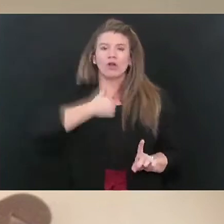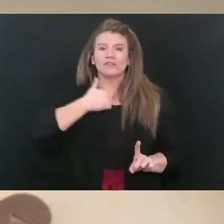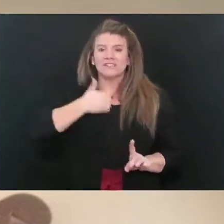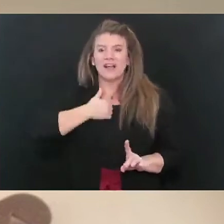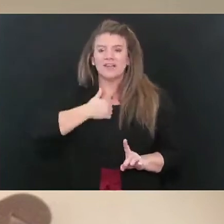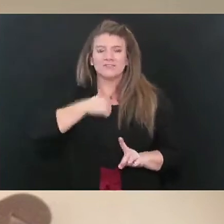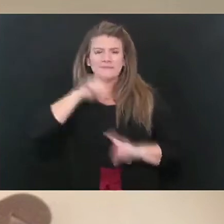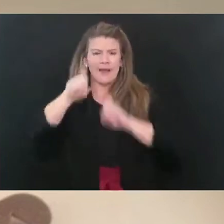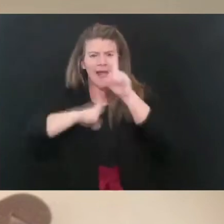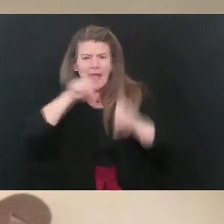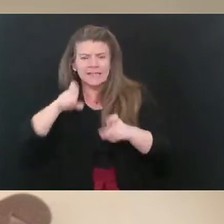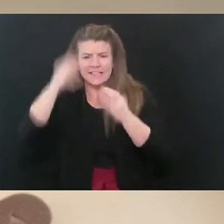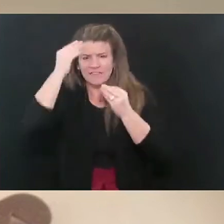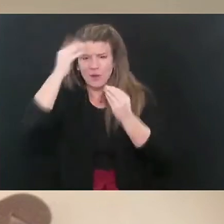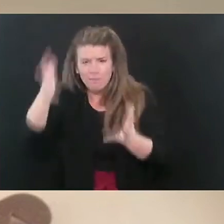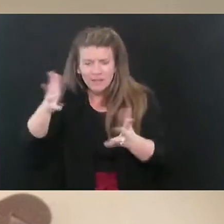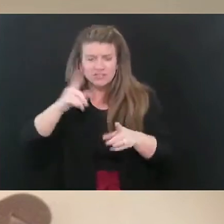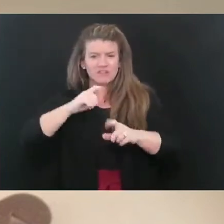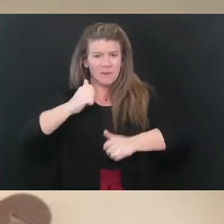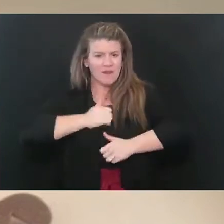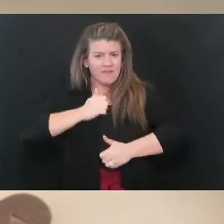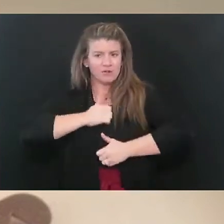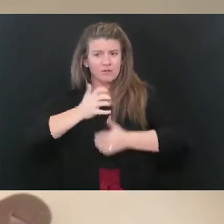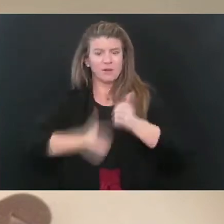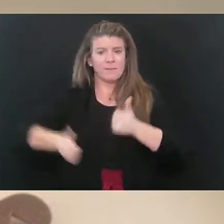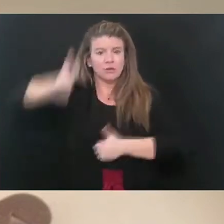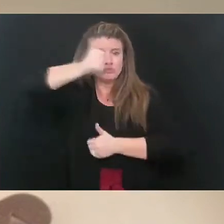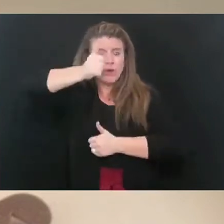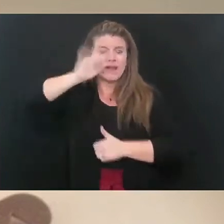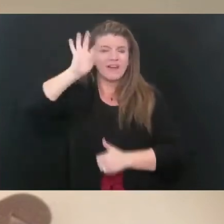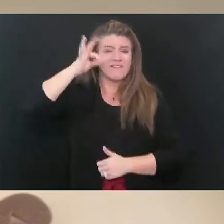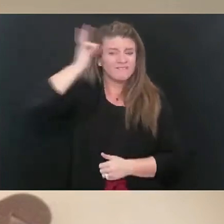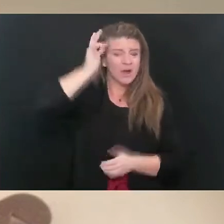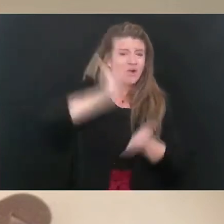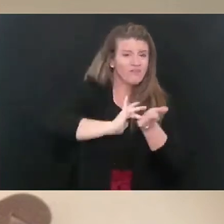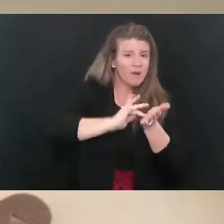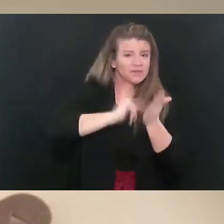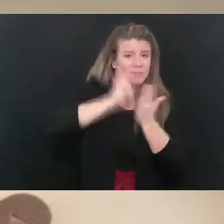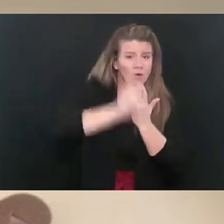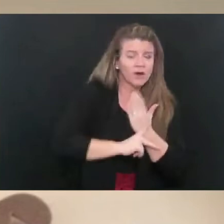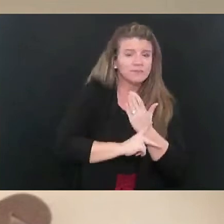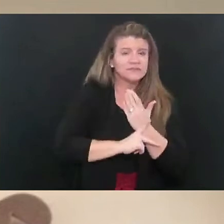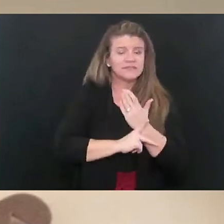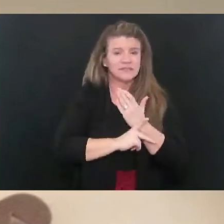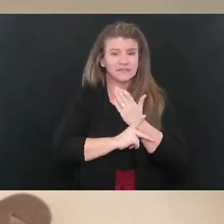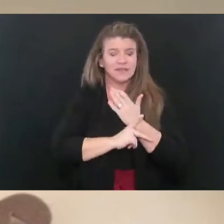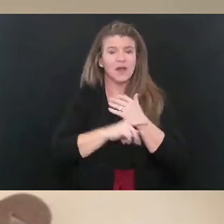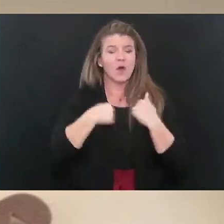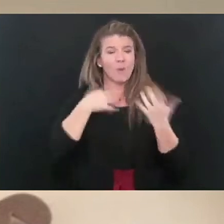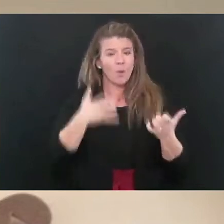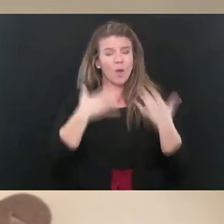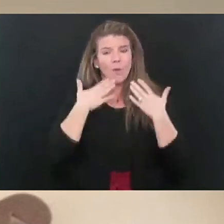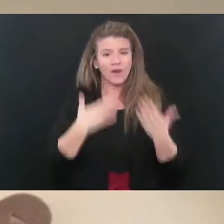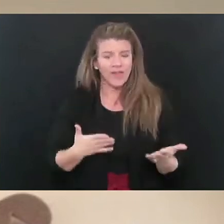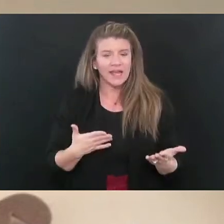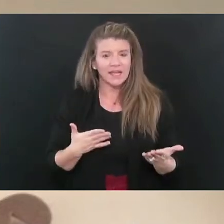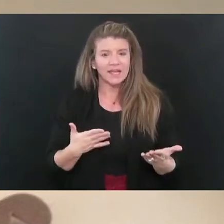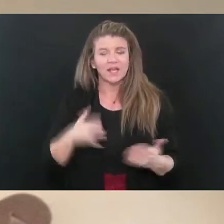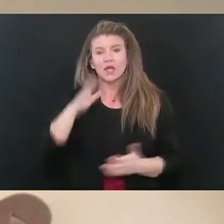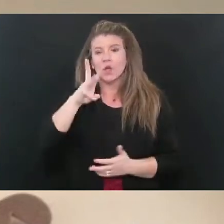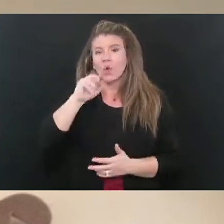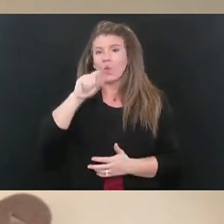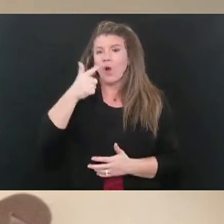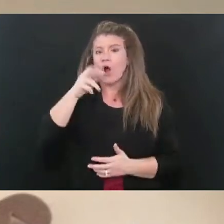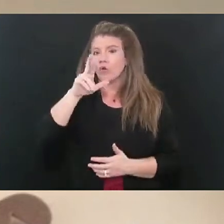query information from the Veterans Administration, from federal pharmacy programs. I want to thank